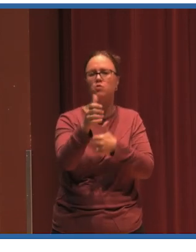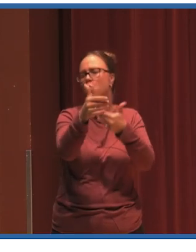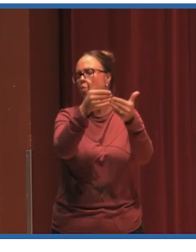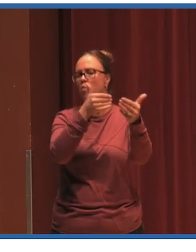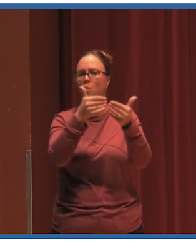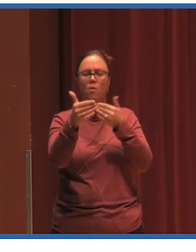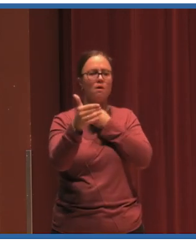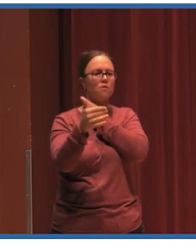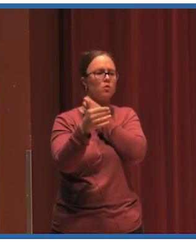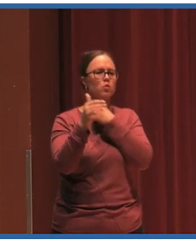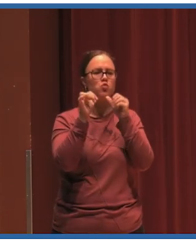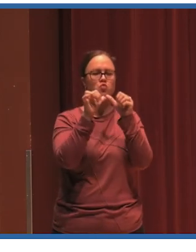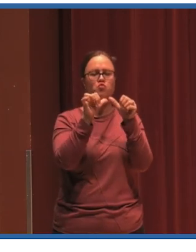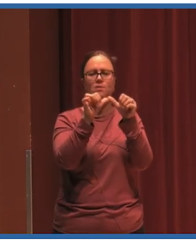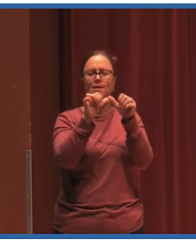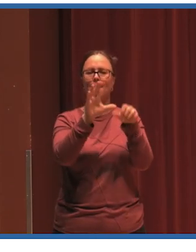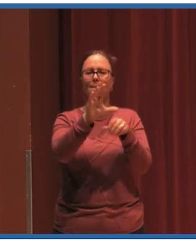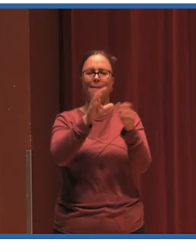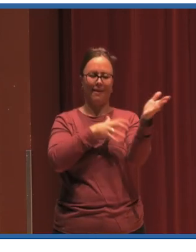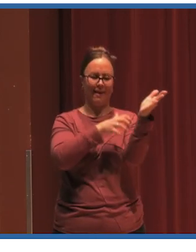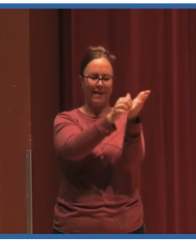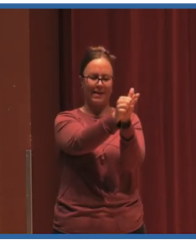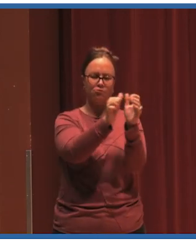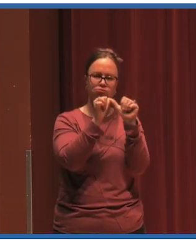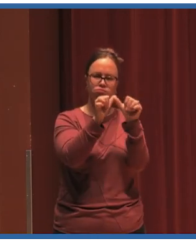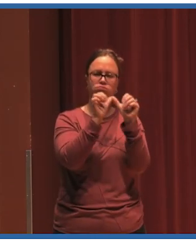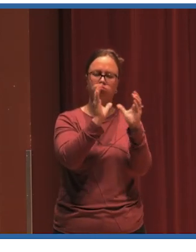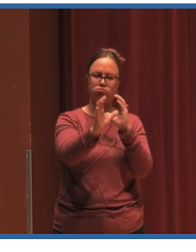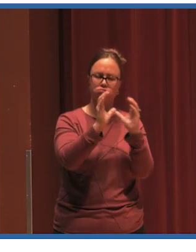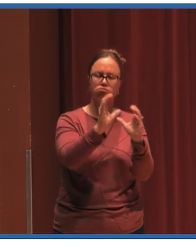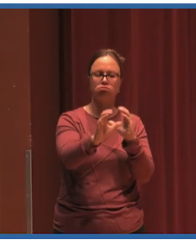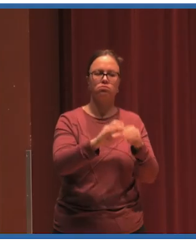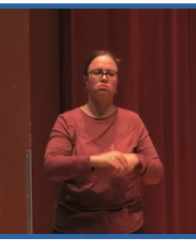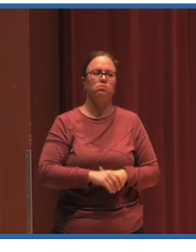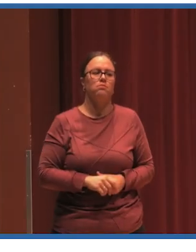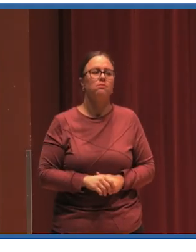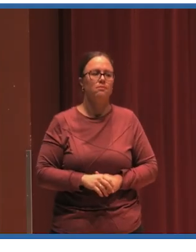keep cancer at the forefront of conversations and to keep those conversations open.